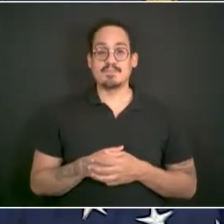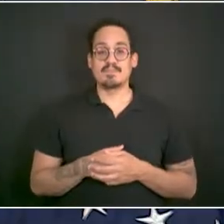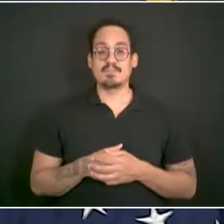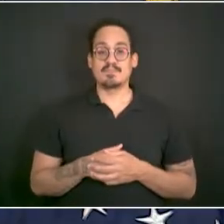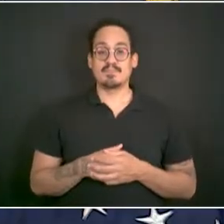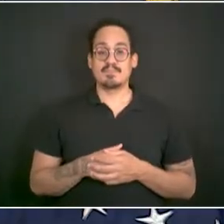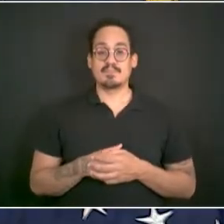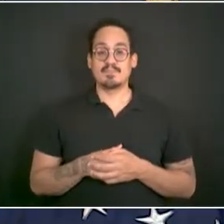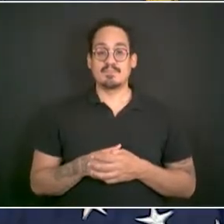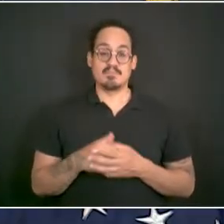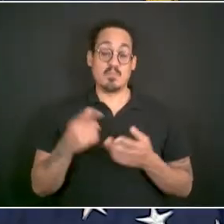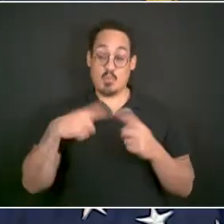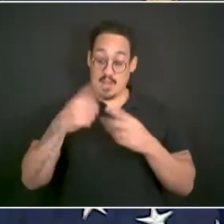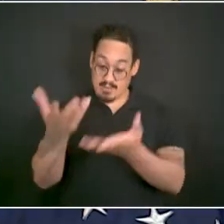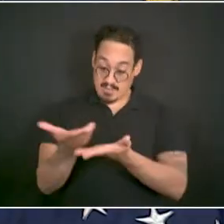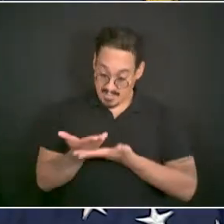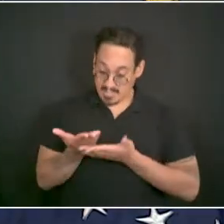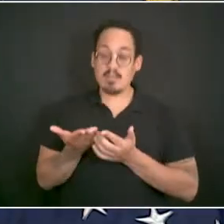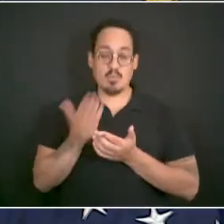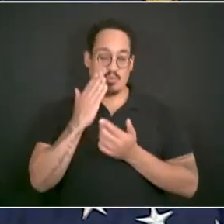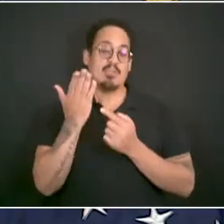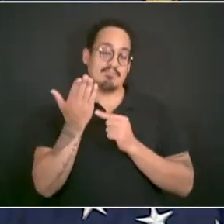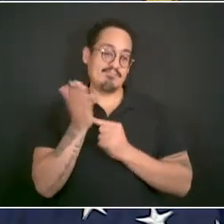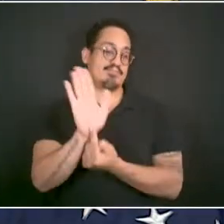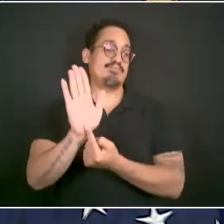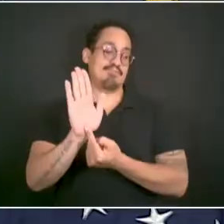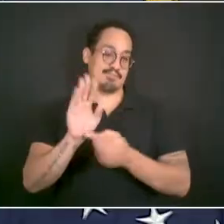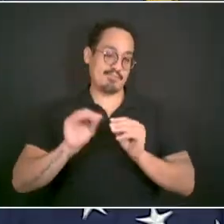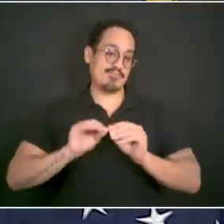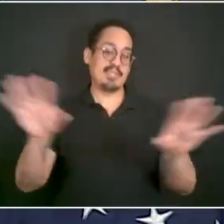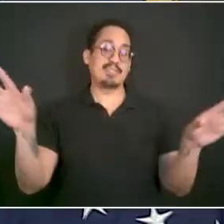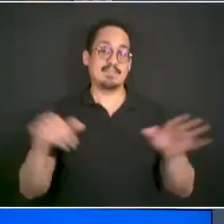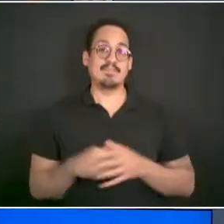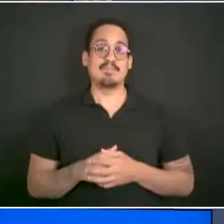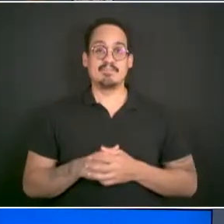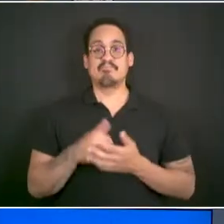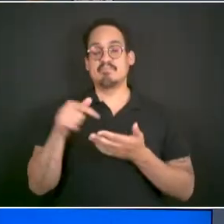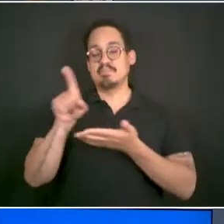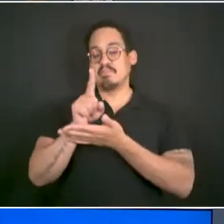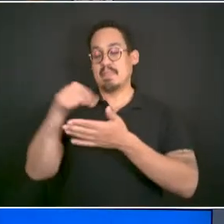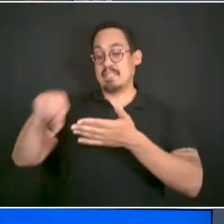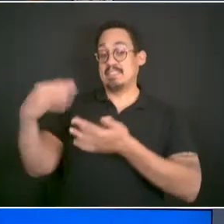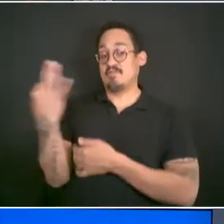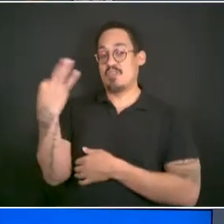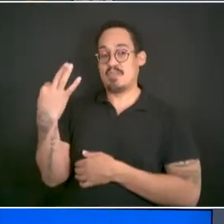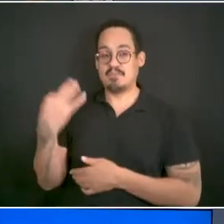we'll release the numbers later this week. Matter of fact, on Friday.